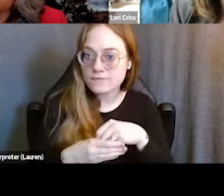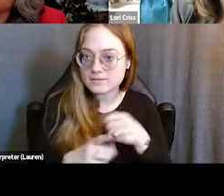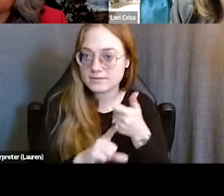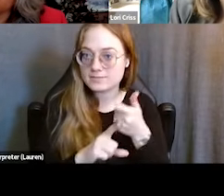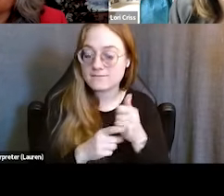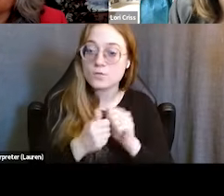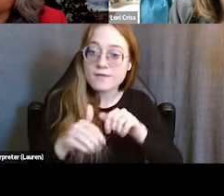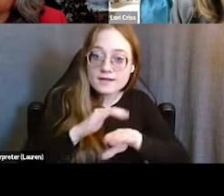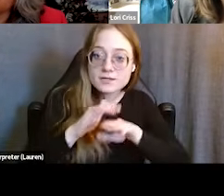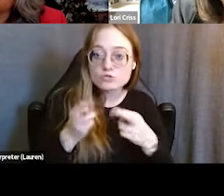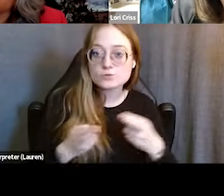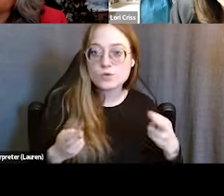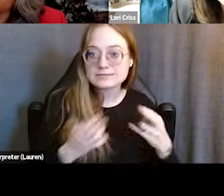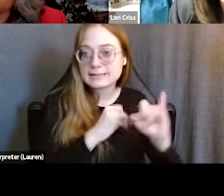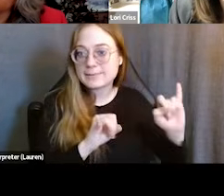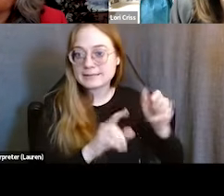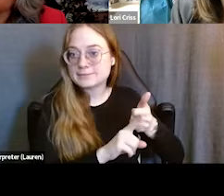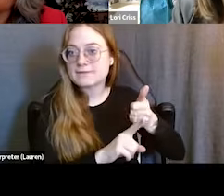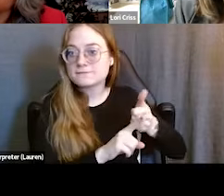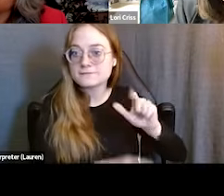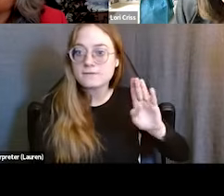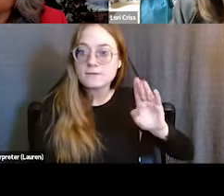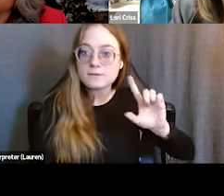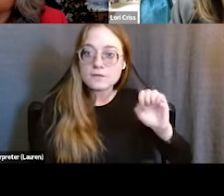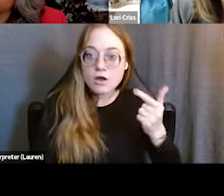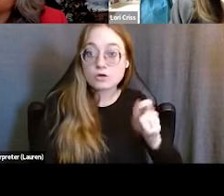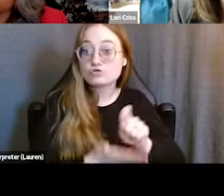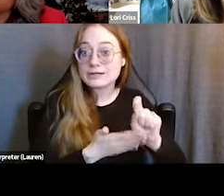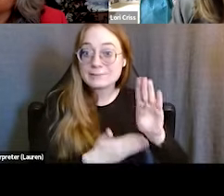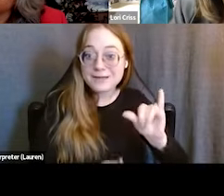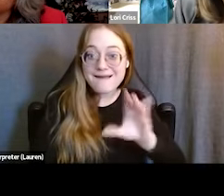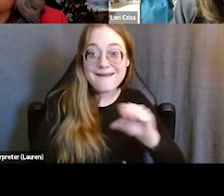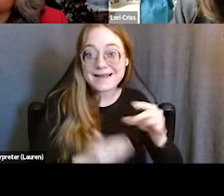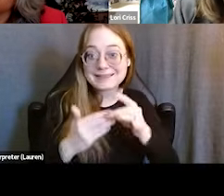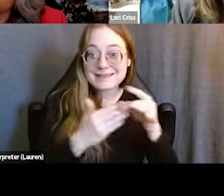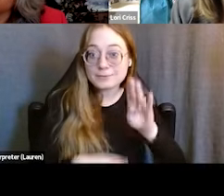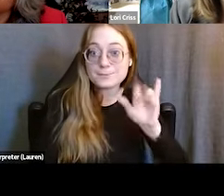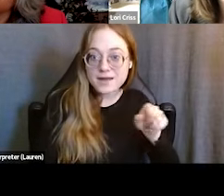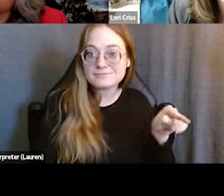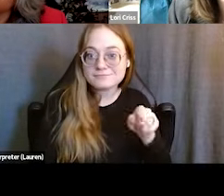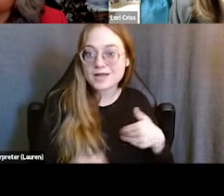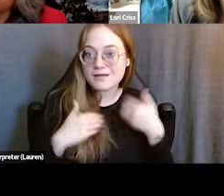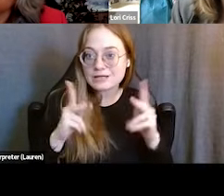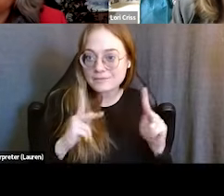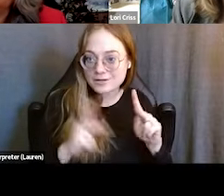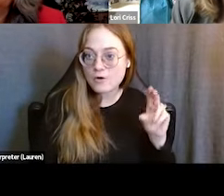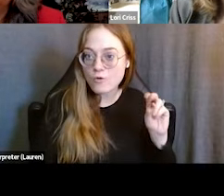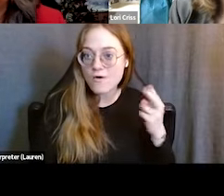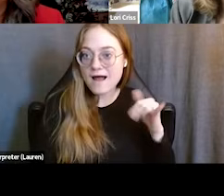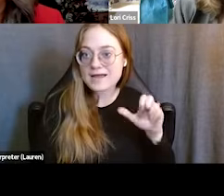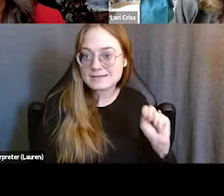accessing resources themselves. So there are blogs that are written by and driven by young people in Ohio who are